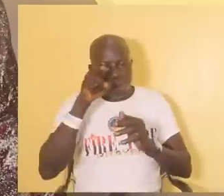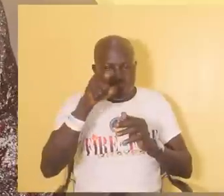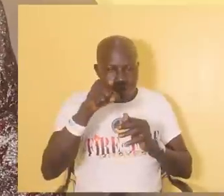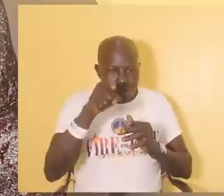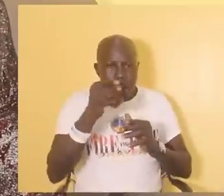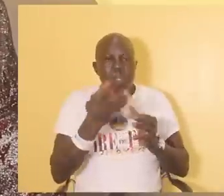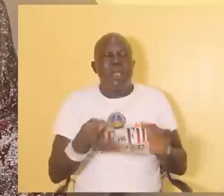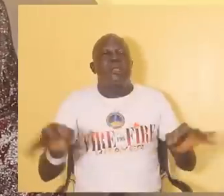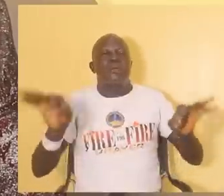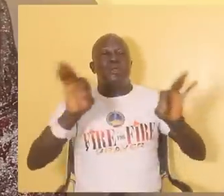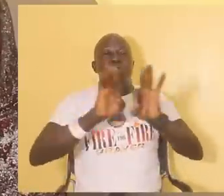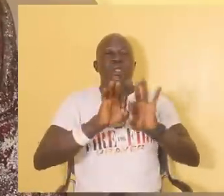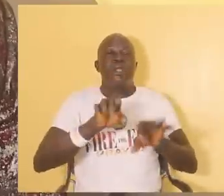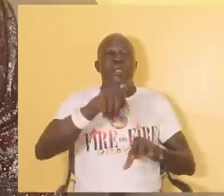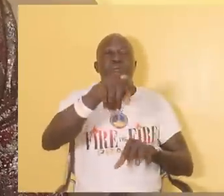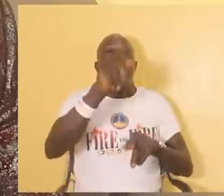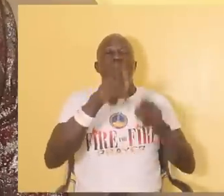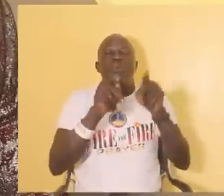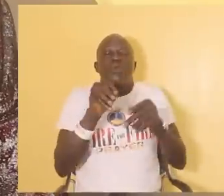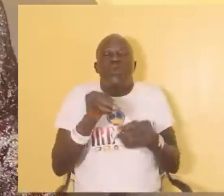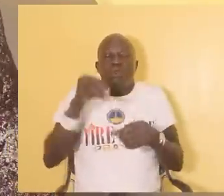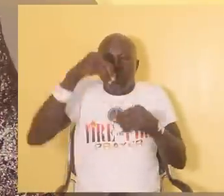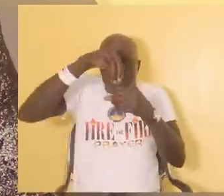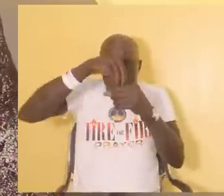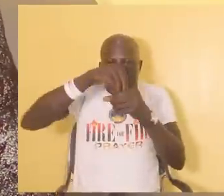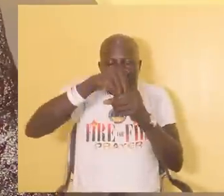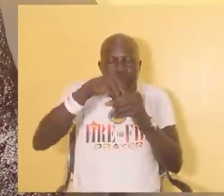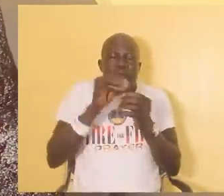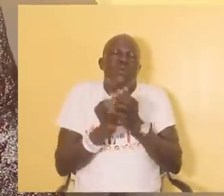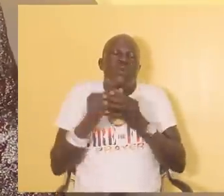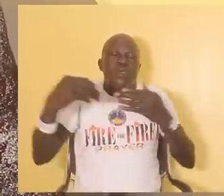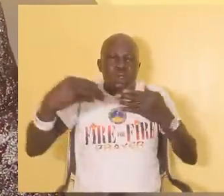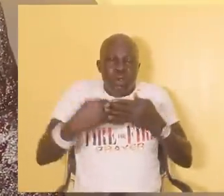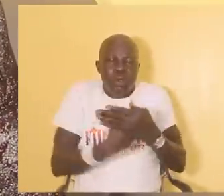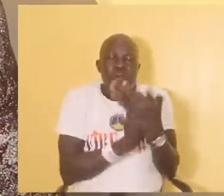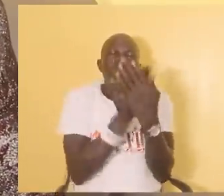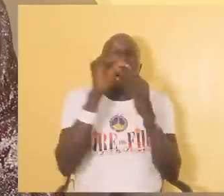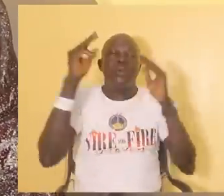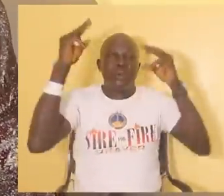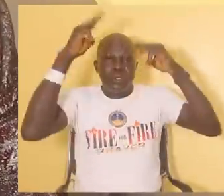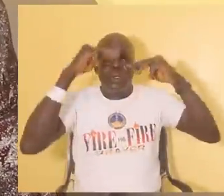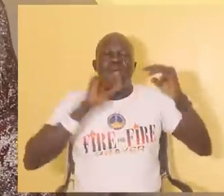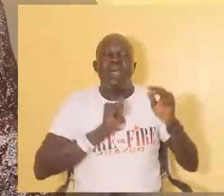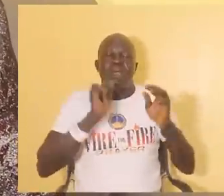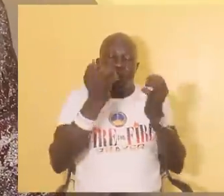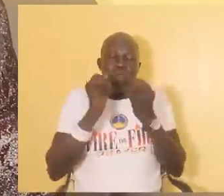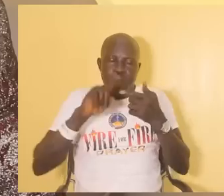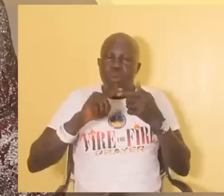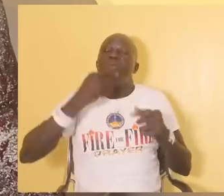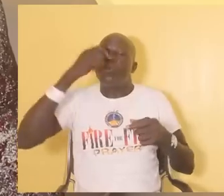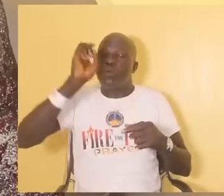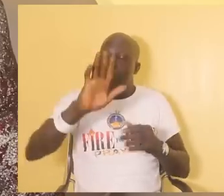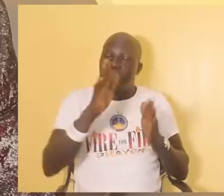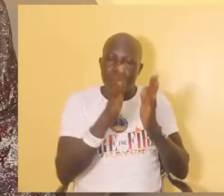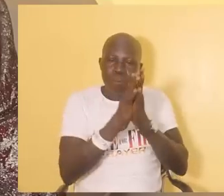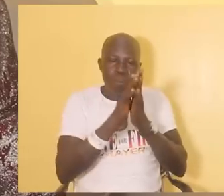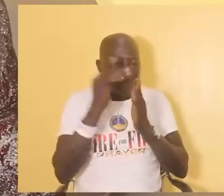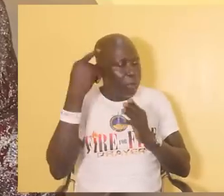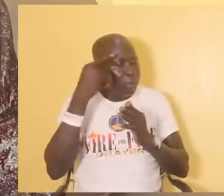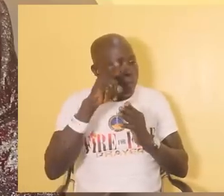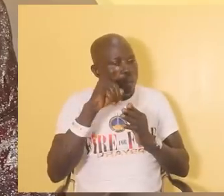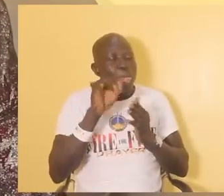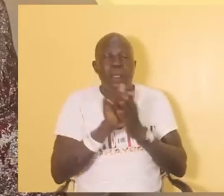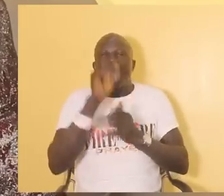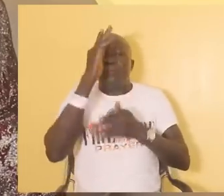Papa. Especially those of you that are soliciting for money, I must pray for you. A lot